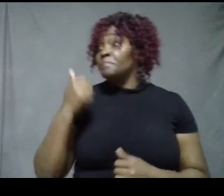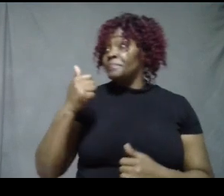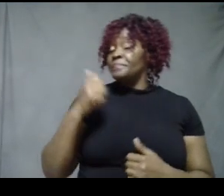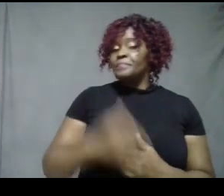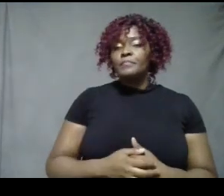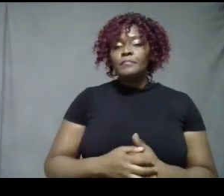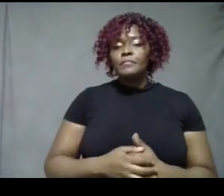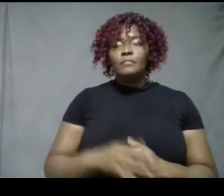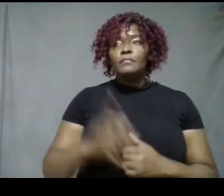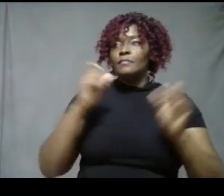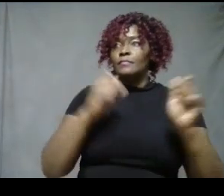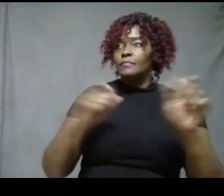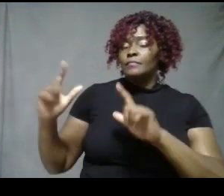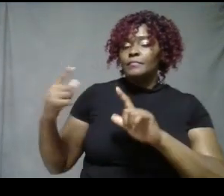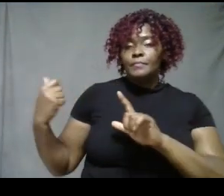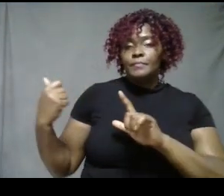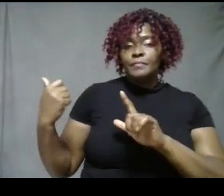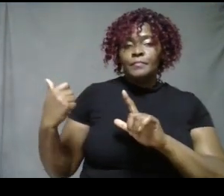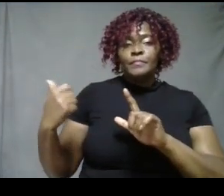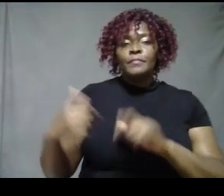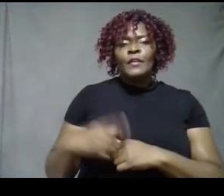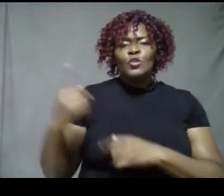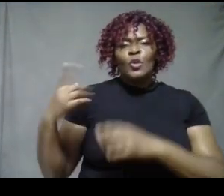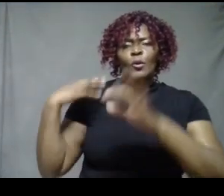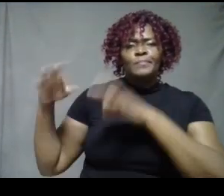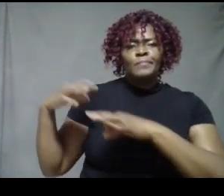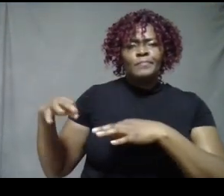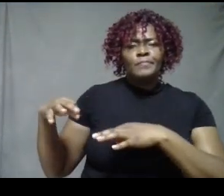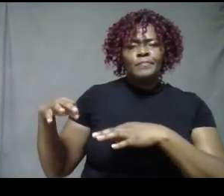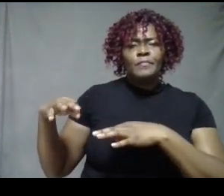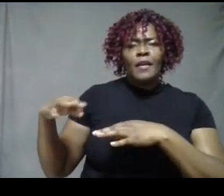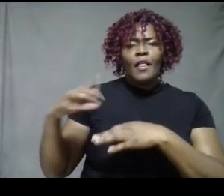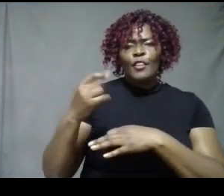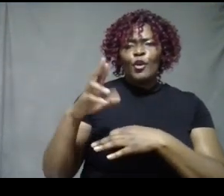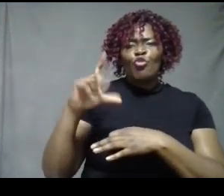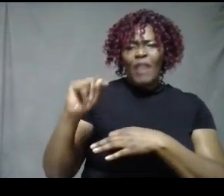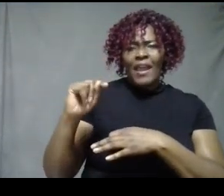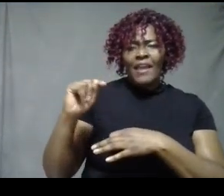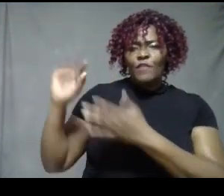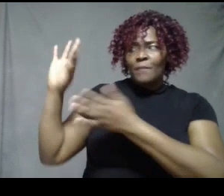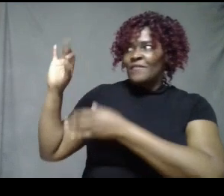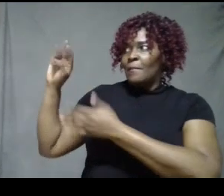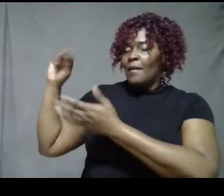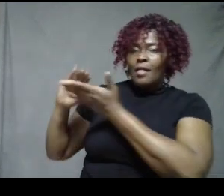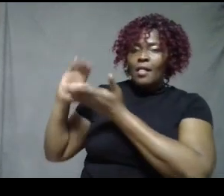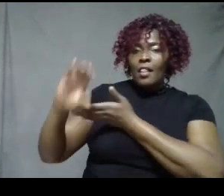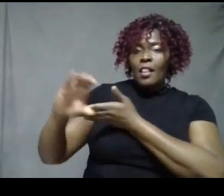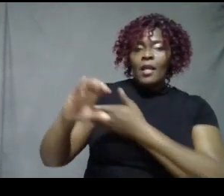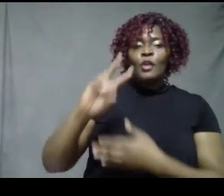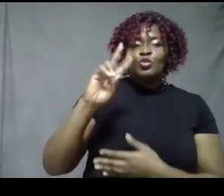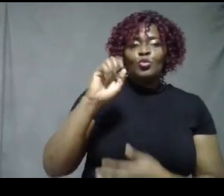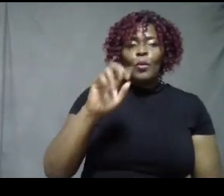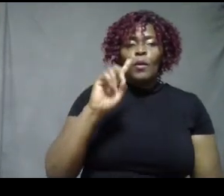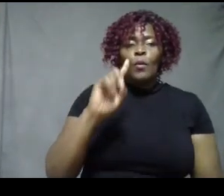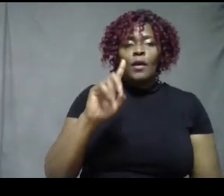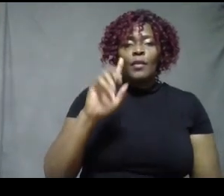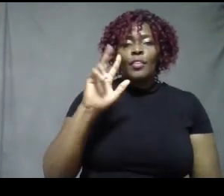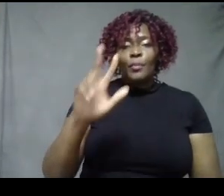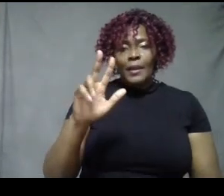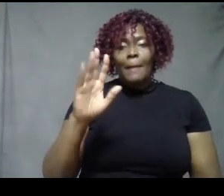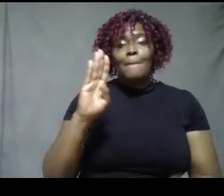Next slide, please. So this is just talking about what the grant, FEMA grant was. It's a $2.13